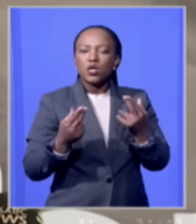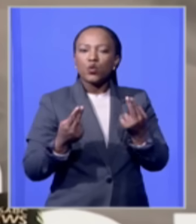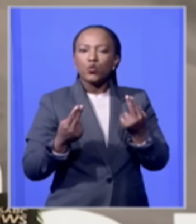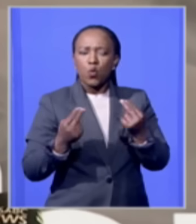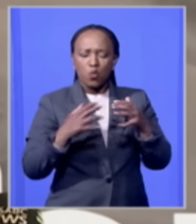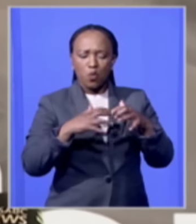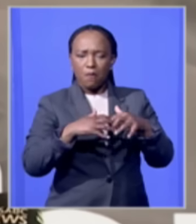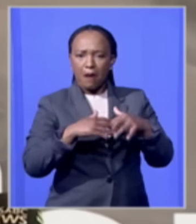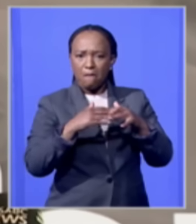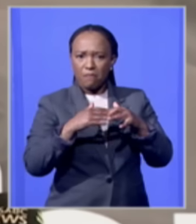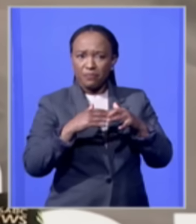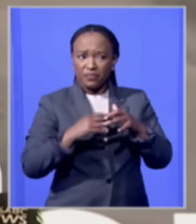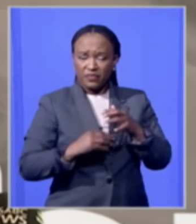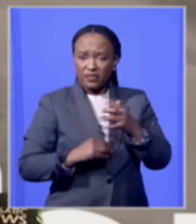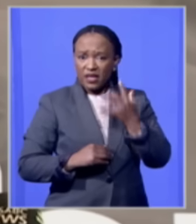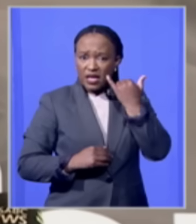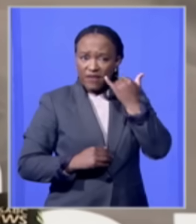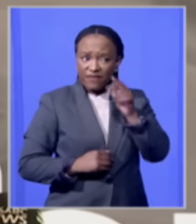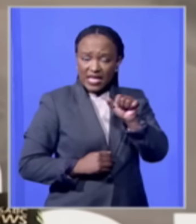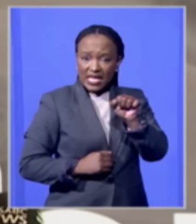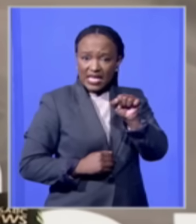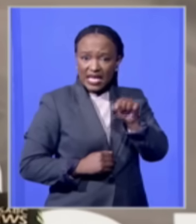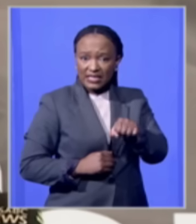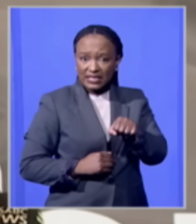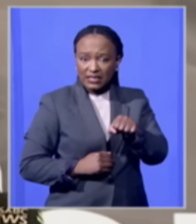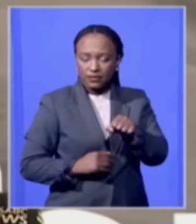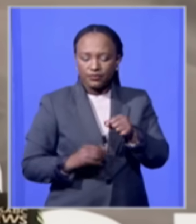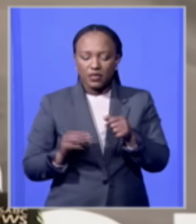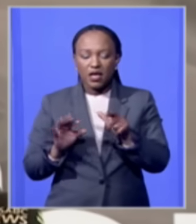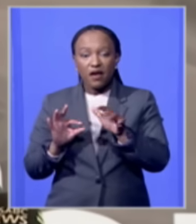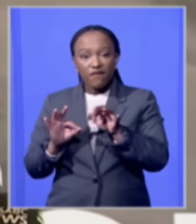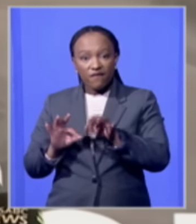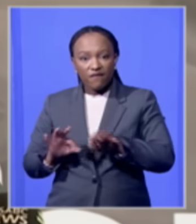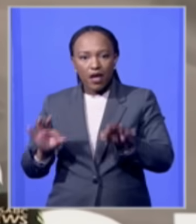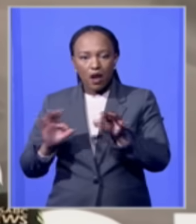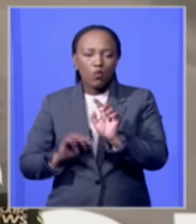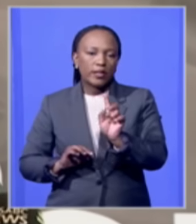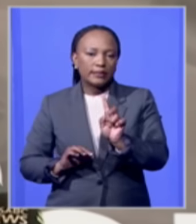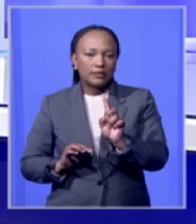be the values and principles of that political party?